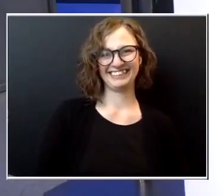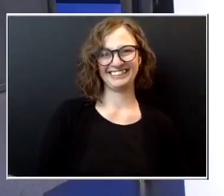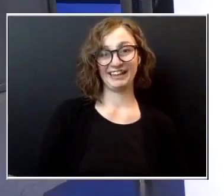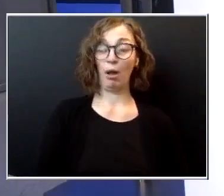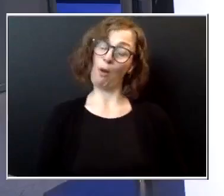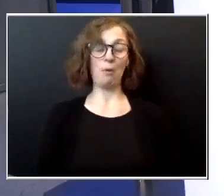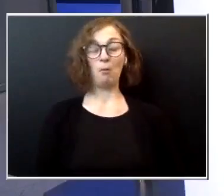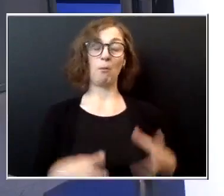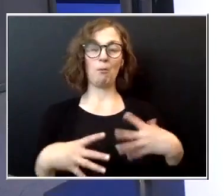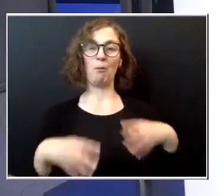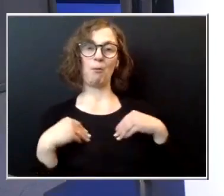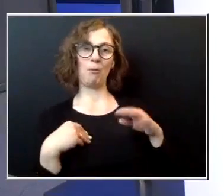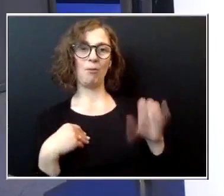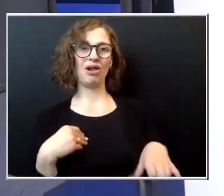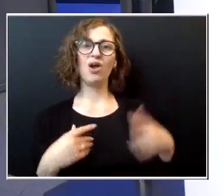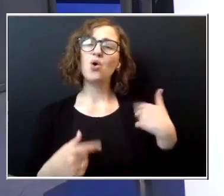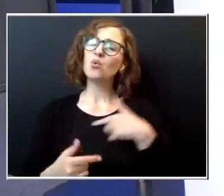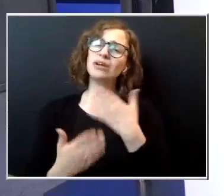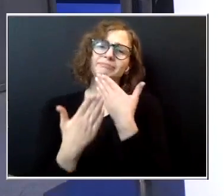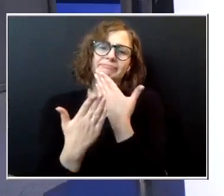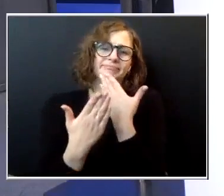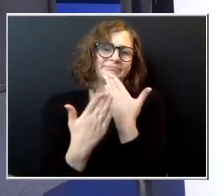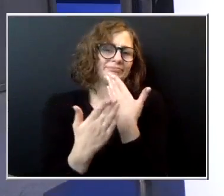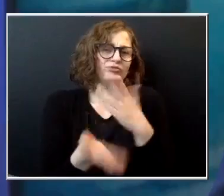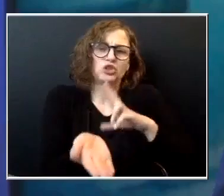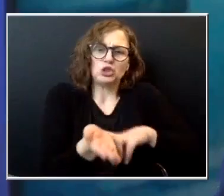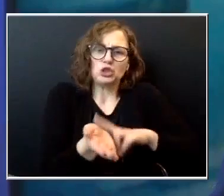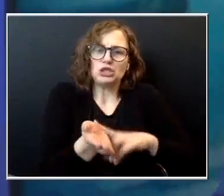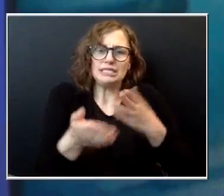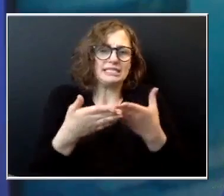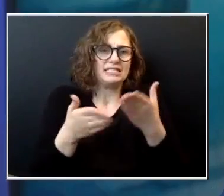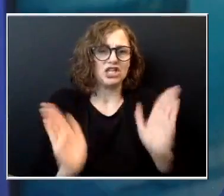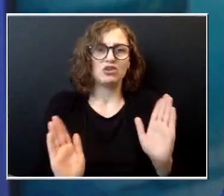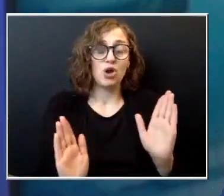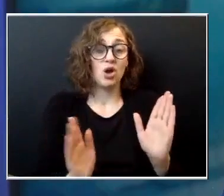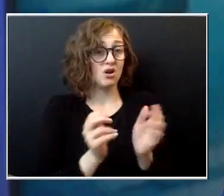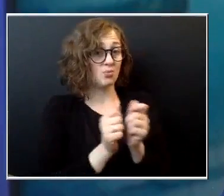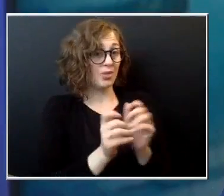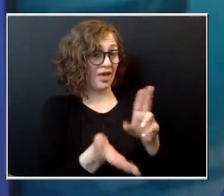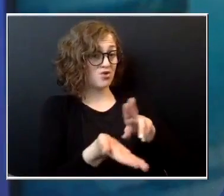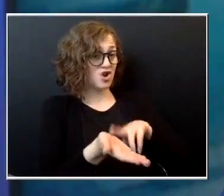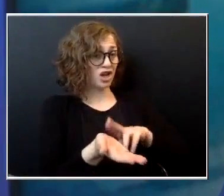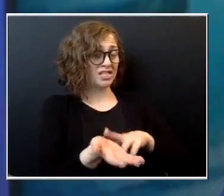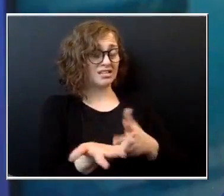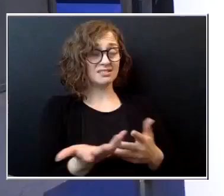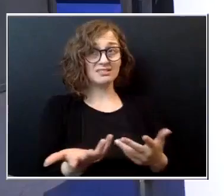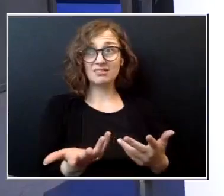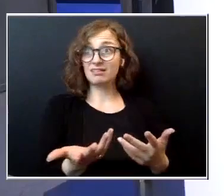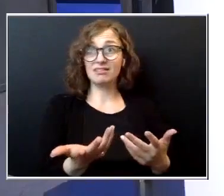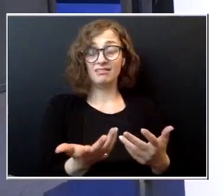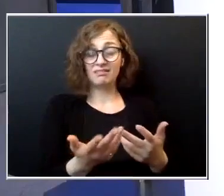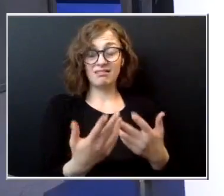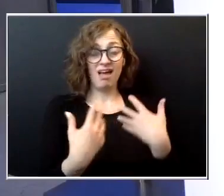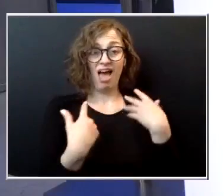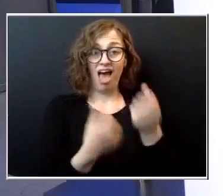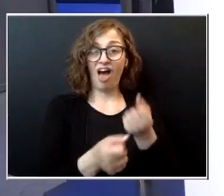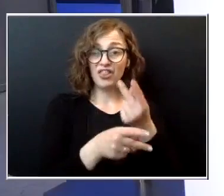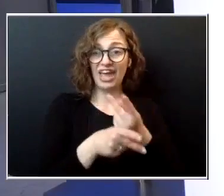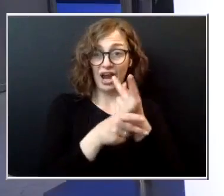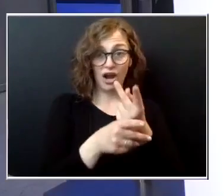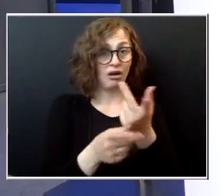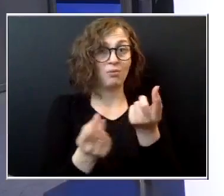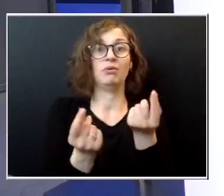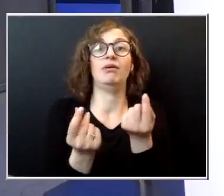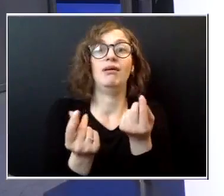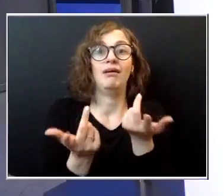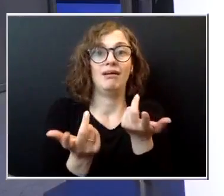just grateful for nurses in general. I mean, Exactly. if we didn't have nurses, where would we be Where in would we be? Where healthcare? would you be? As if saving lives isn't enough, now we're asking